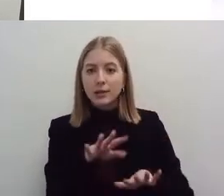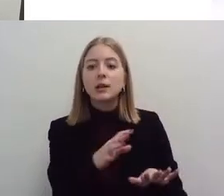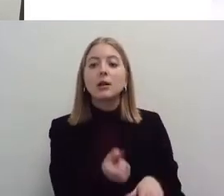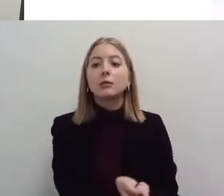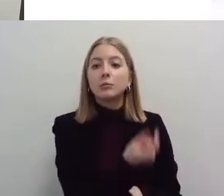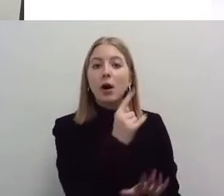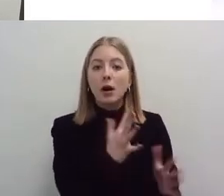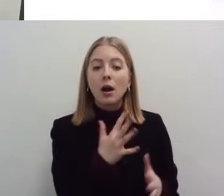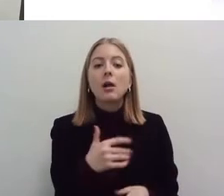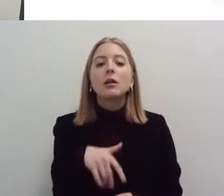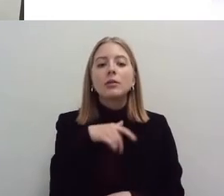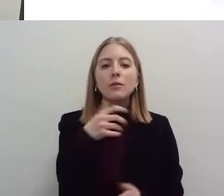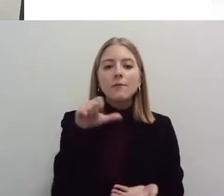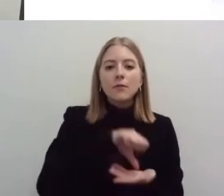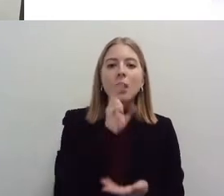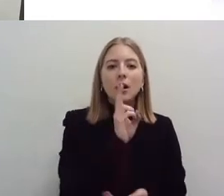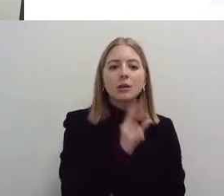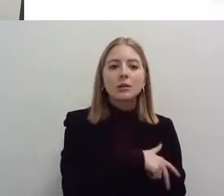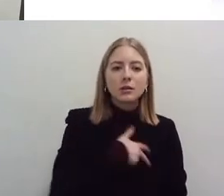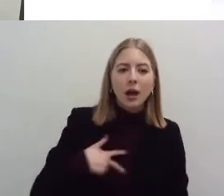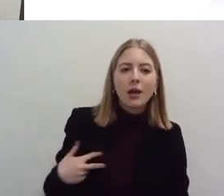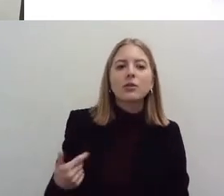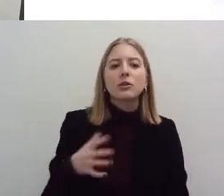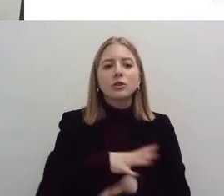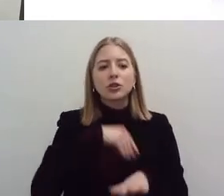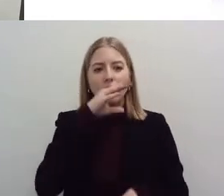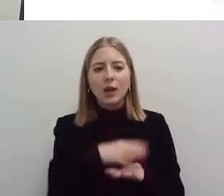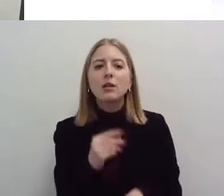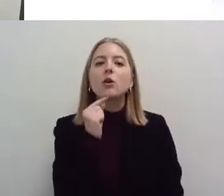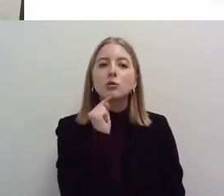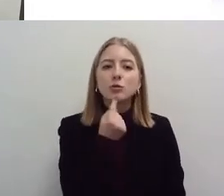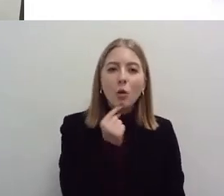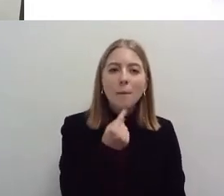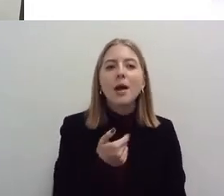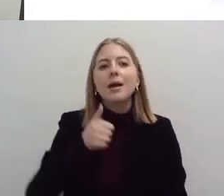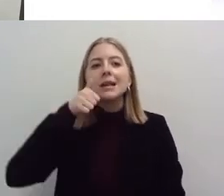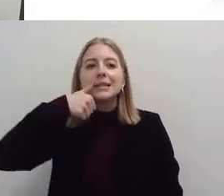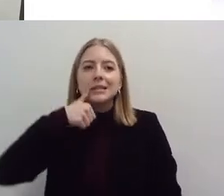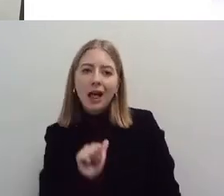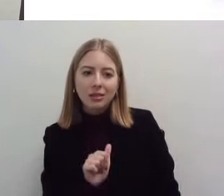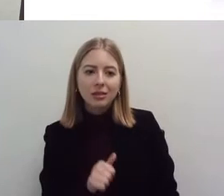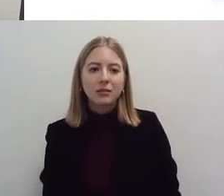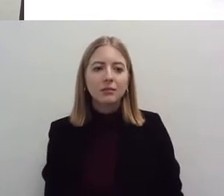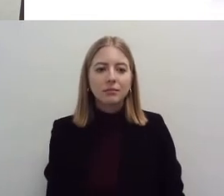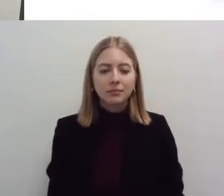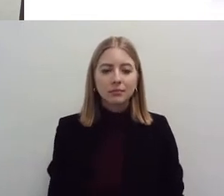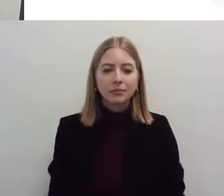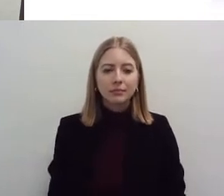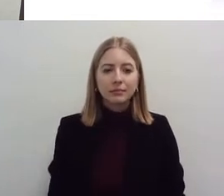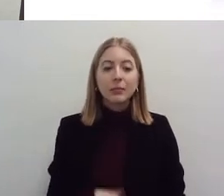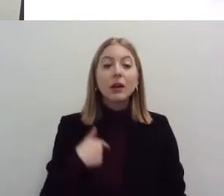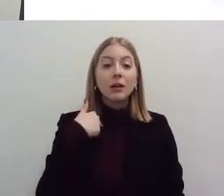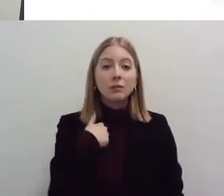Sweden, gathered a large amount of information on these